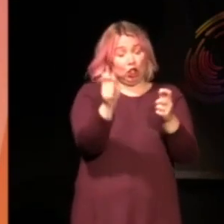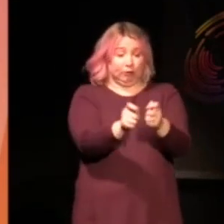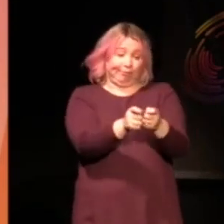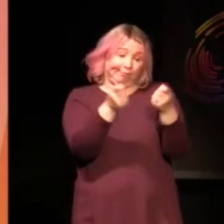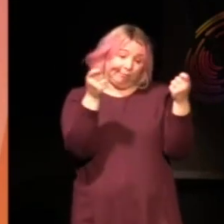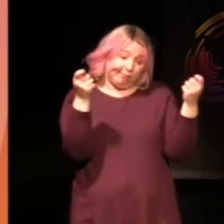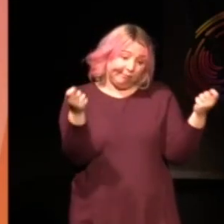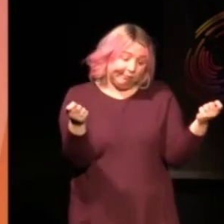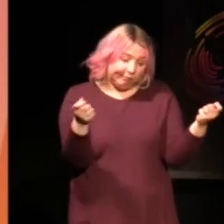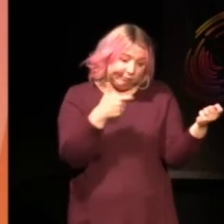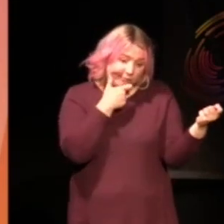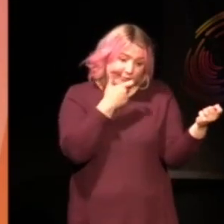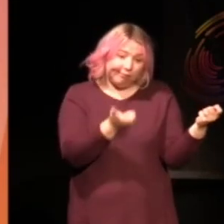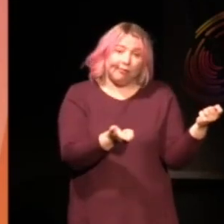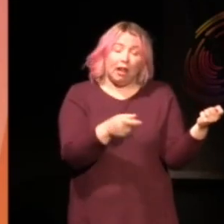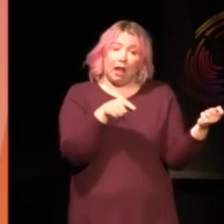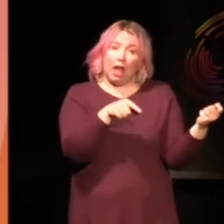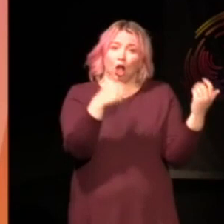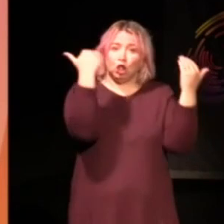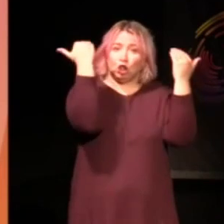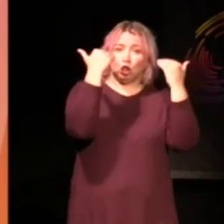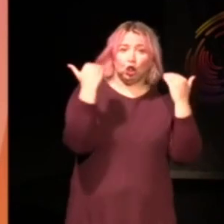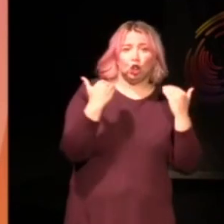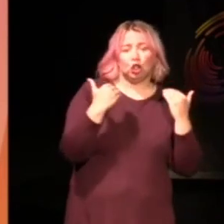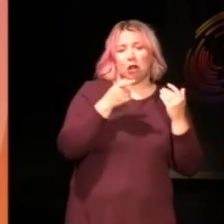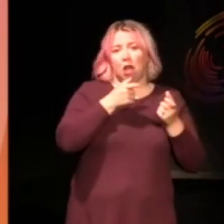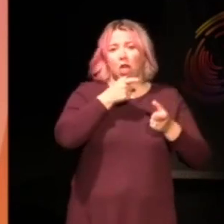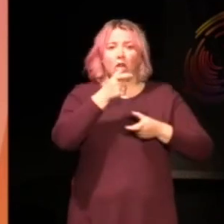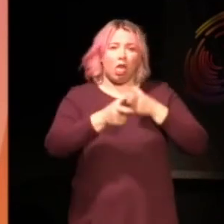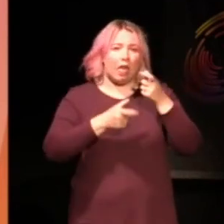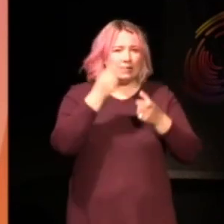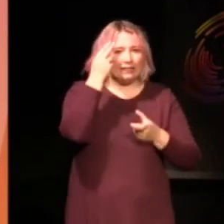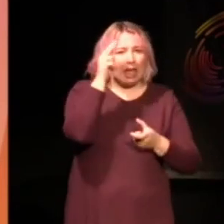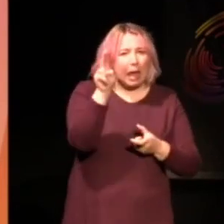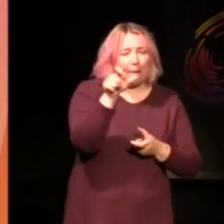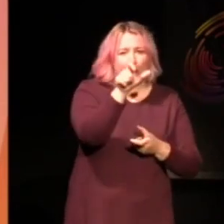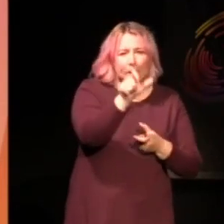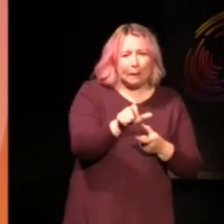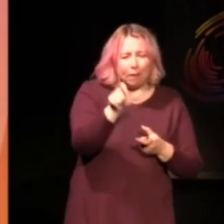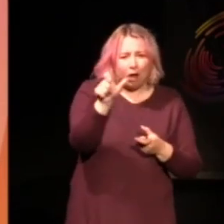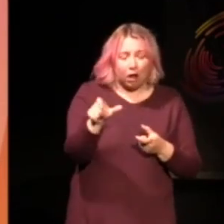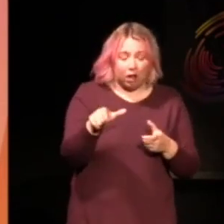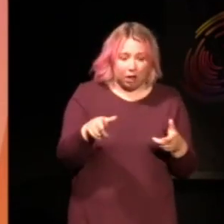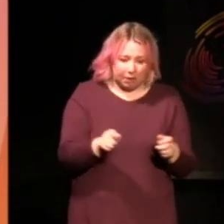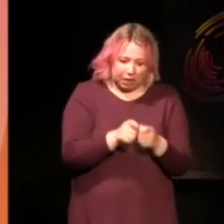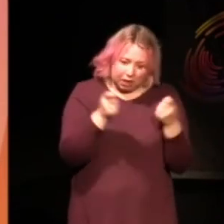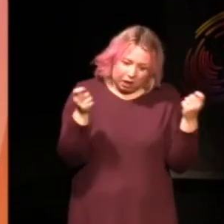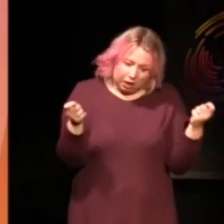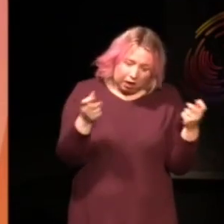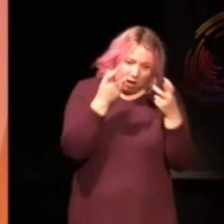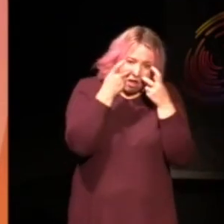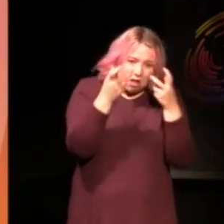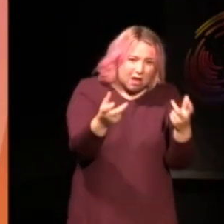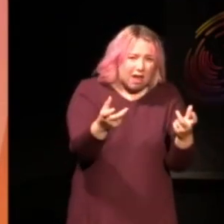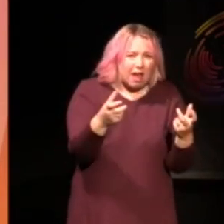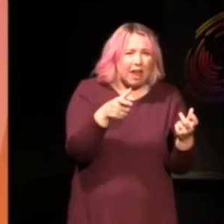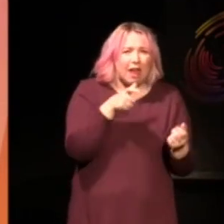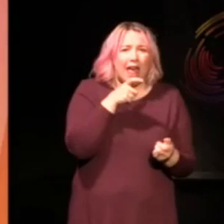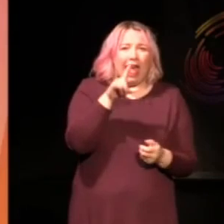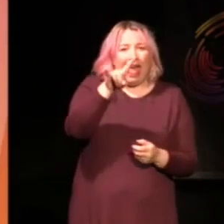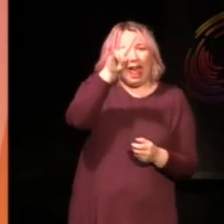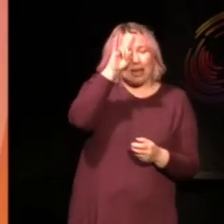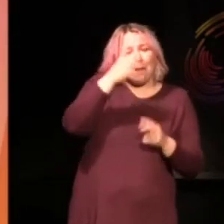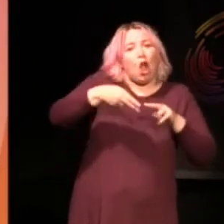of judges and saying enemies of the people. I literally froze because I know that phrase, enemies of the